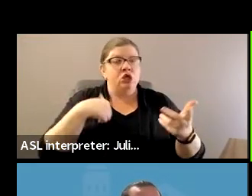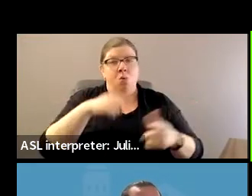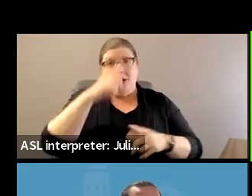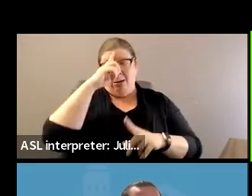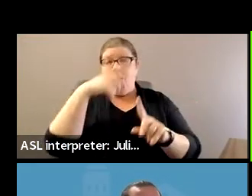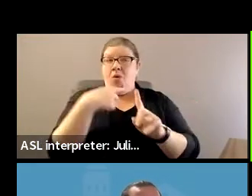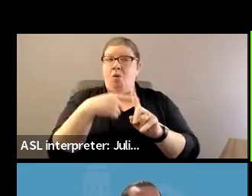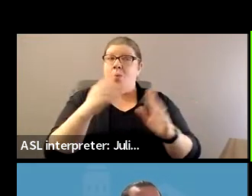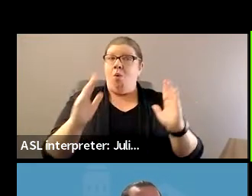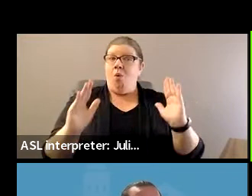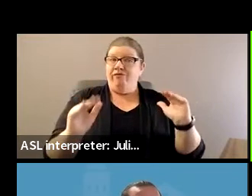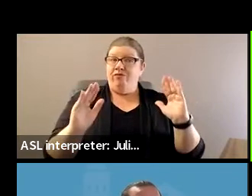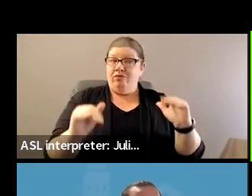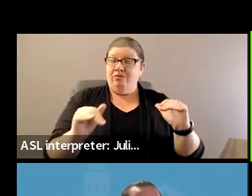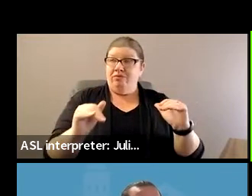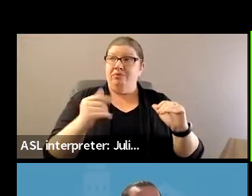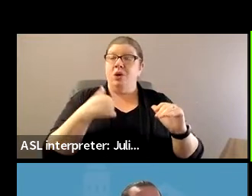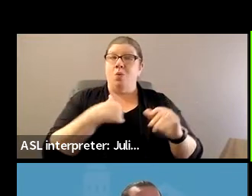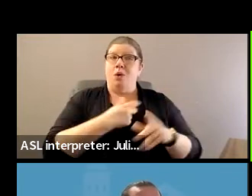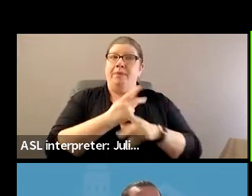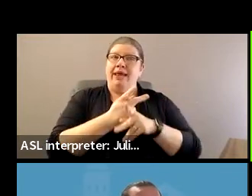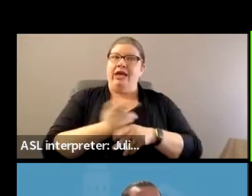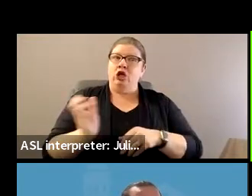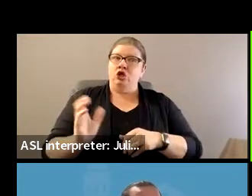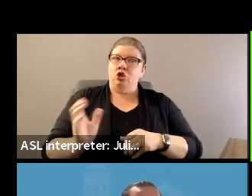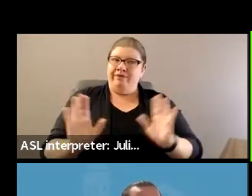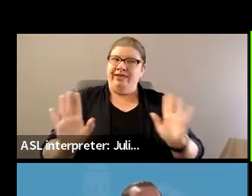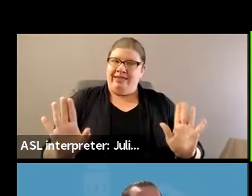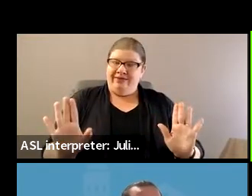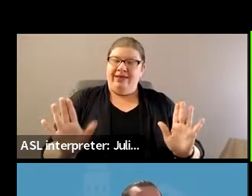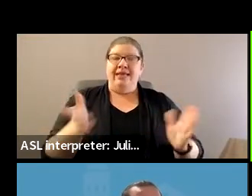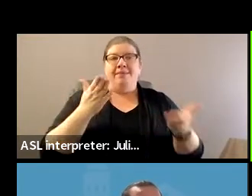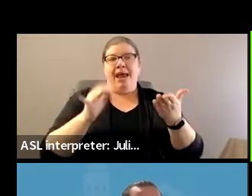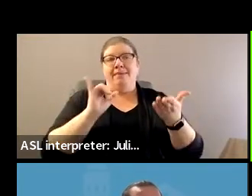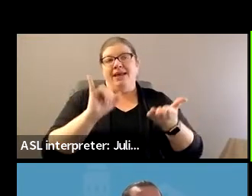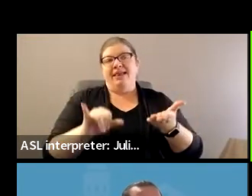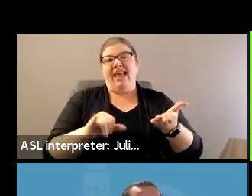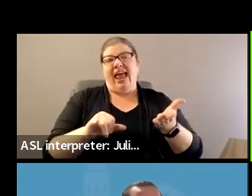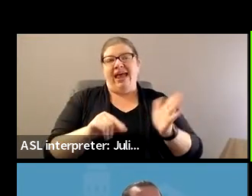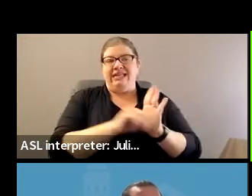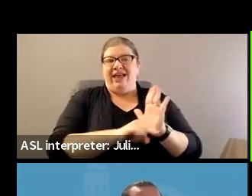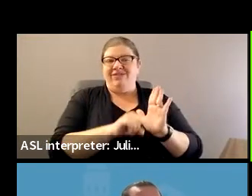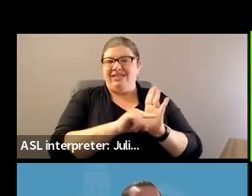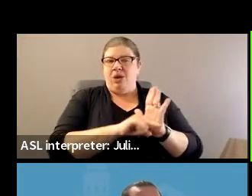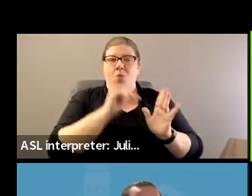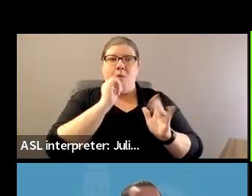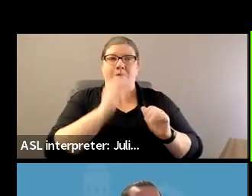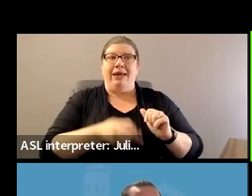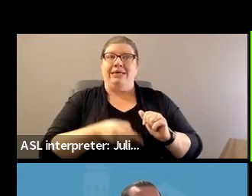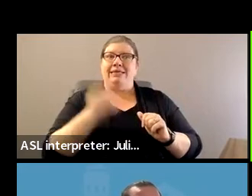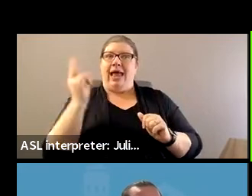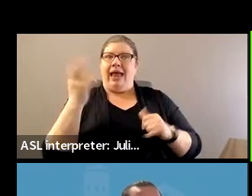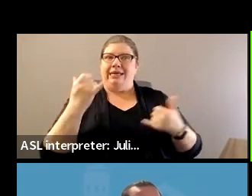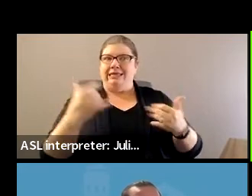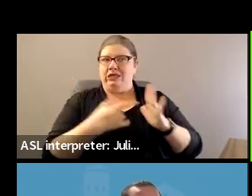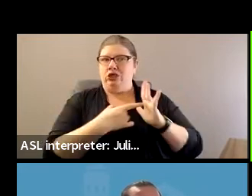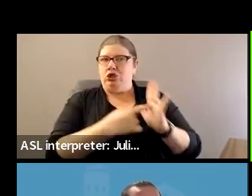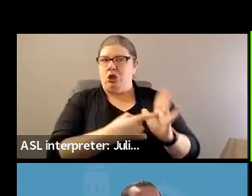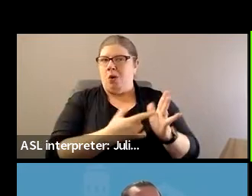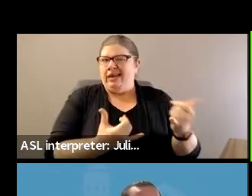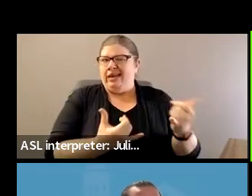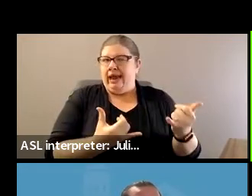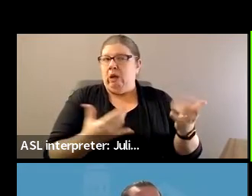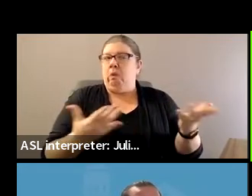that we're being conservative at this point, and that maybe that deficit won't be as high as we're showing